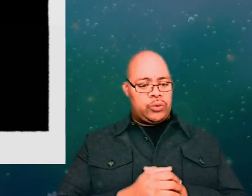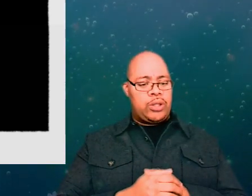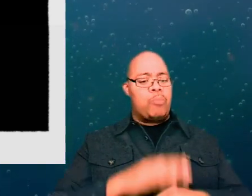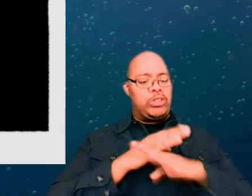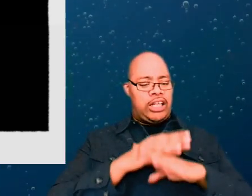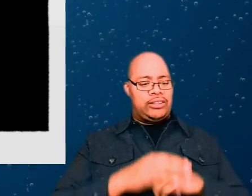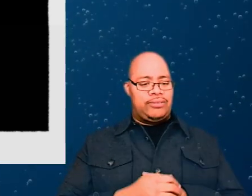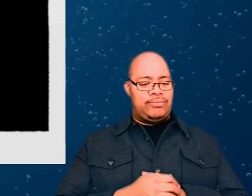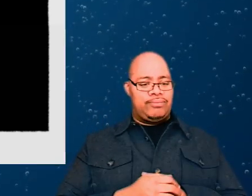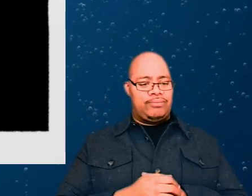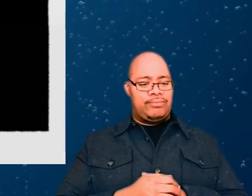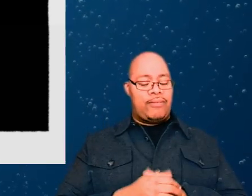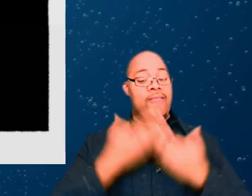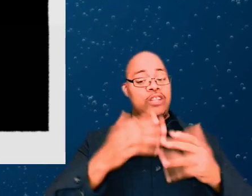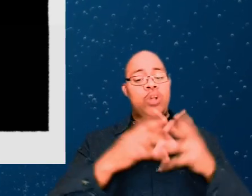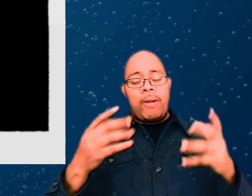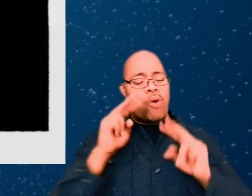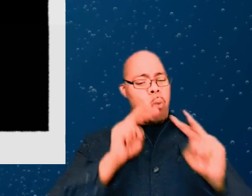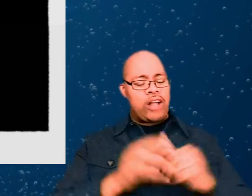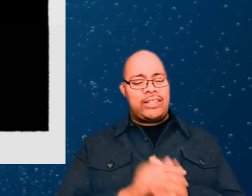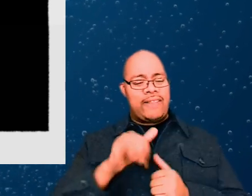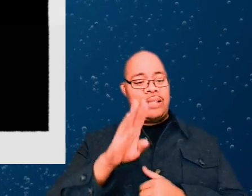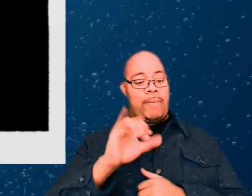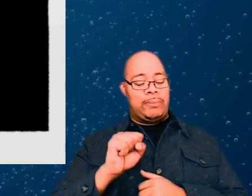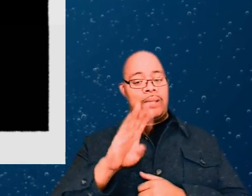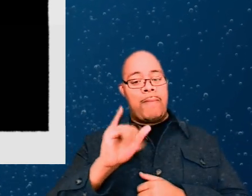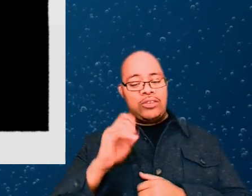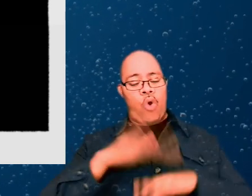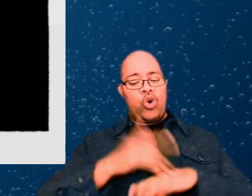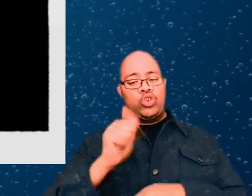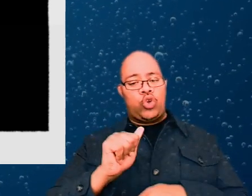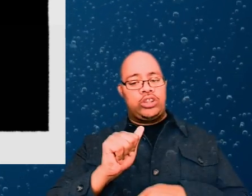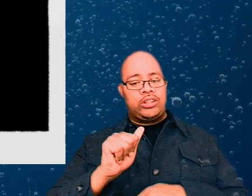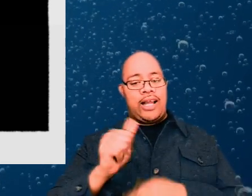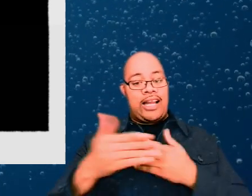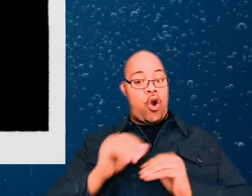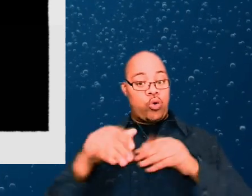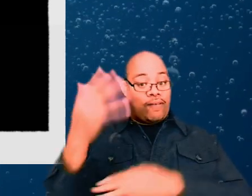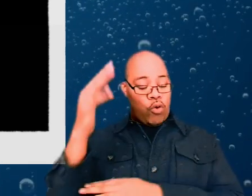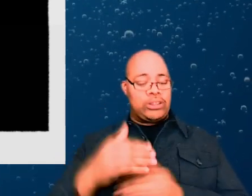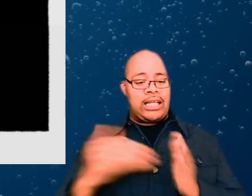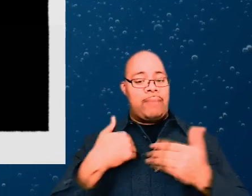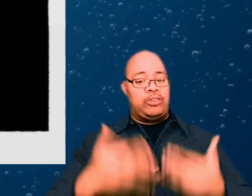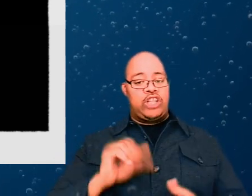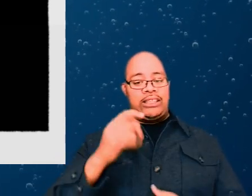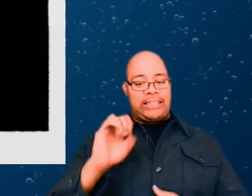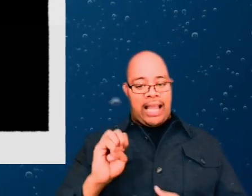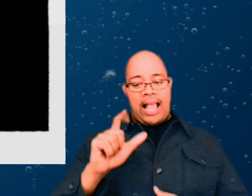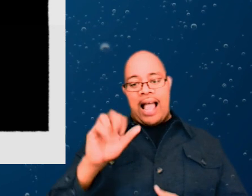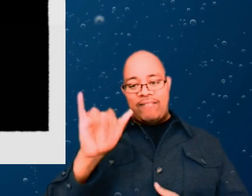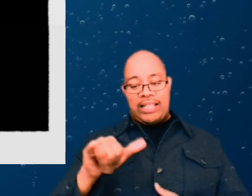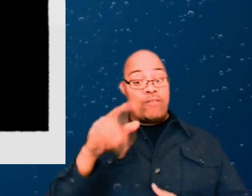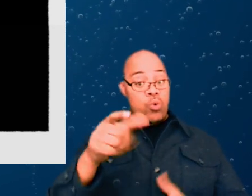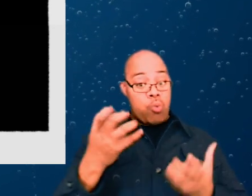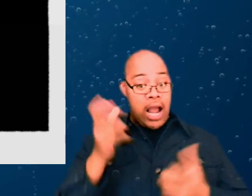protected. Thanks so much for watching this BIMS Bites on Georgia's maritime forest. Once again, I'm Chanté Lively, and if you want